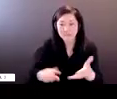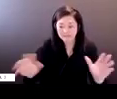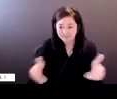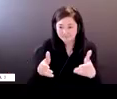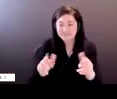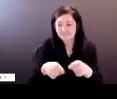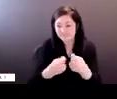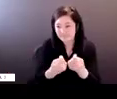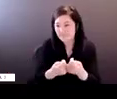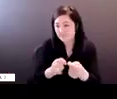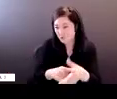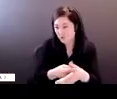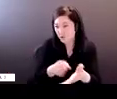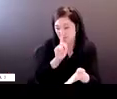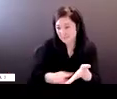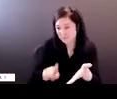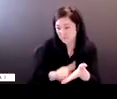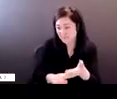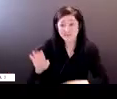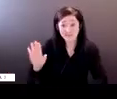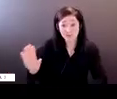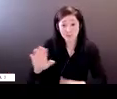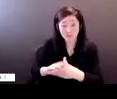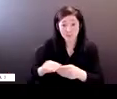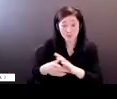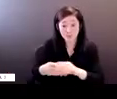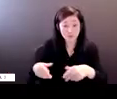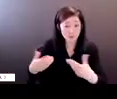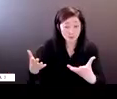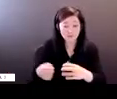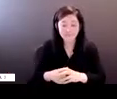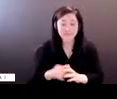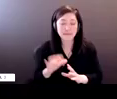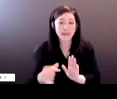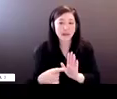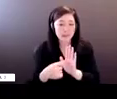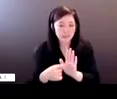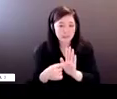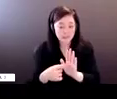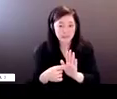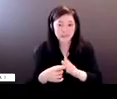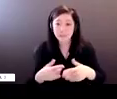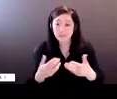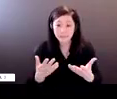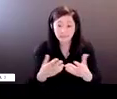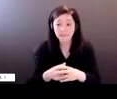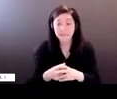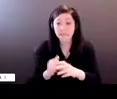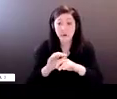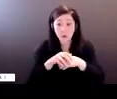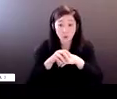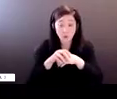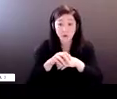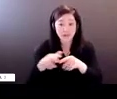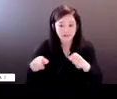So Mary's story is an example of a situation where coercive control